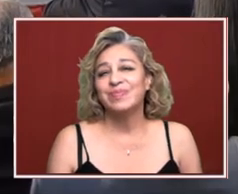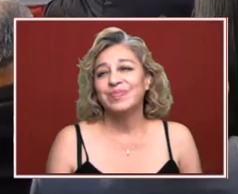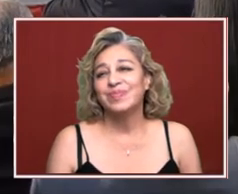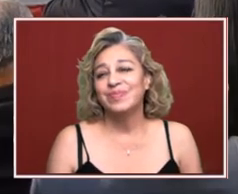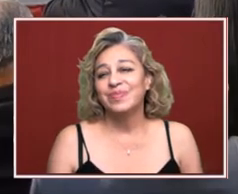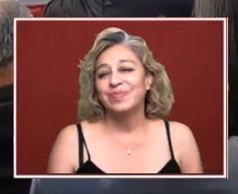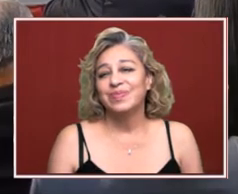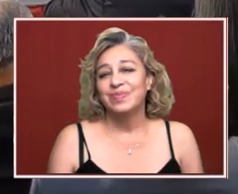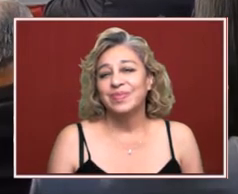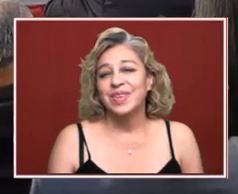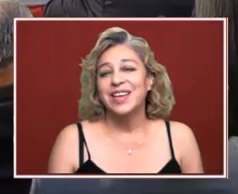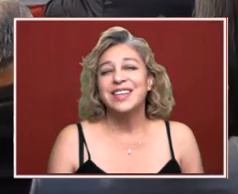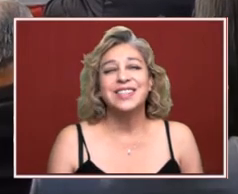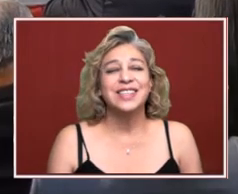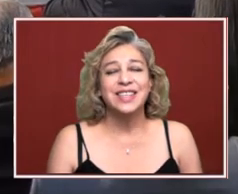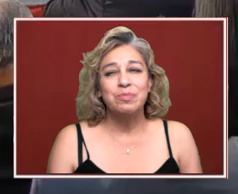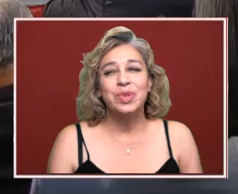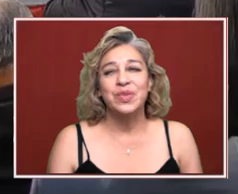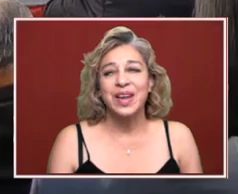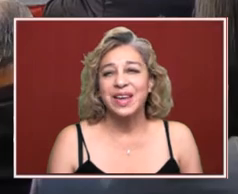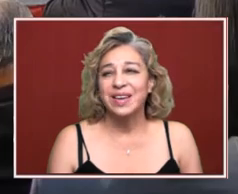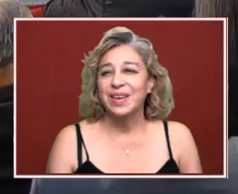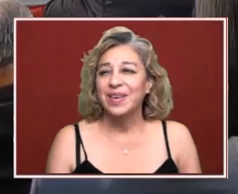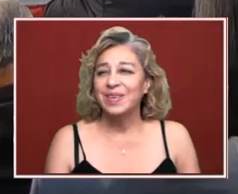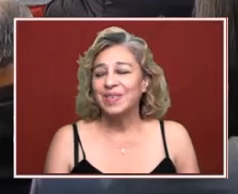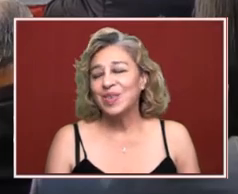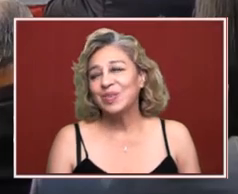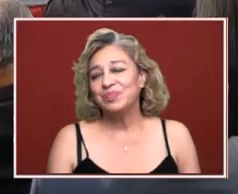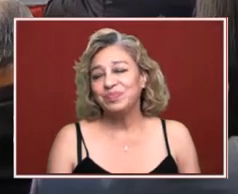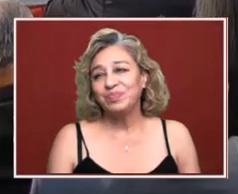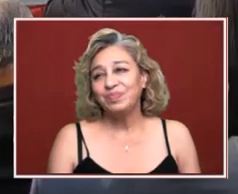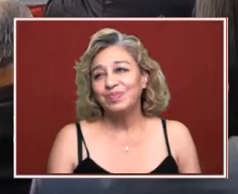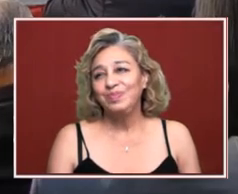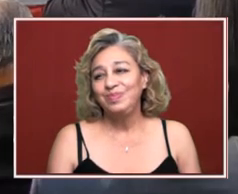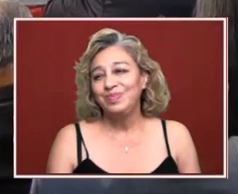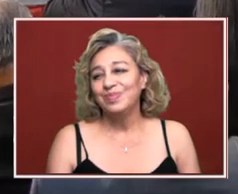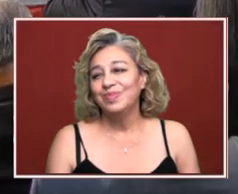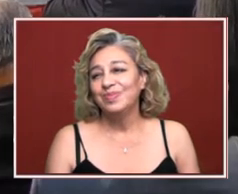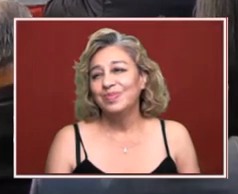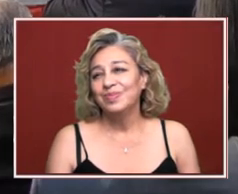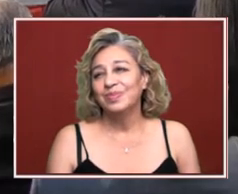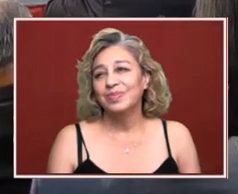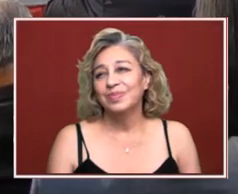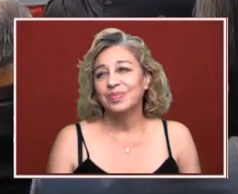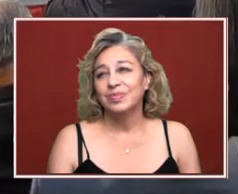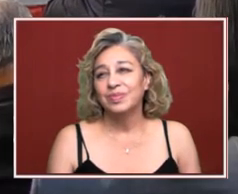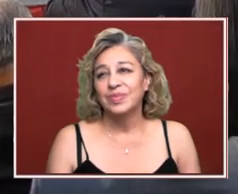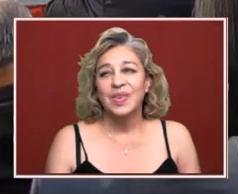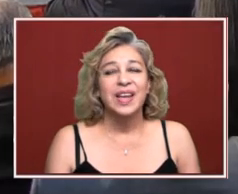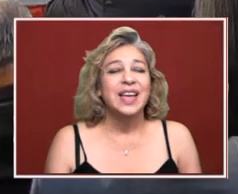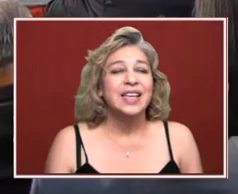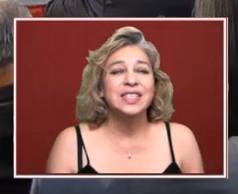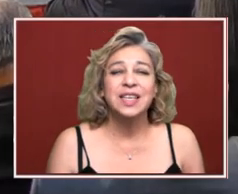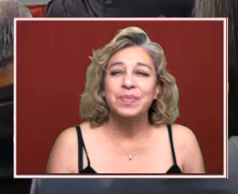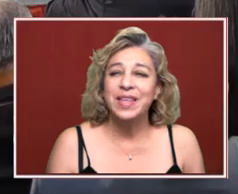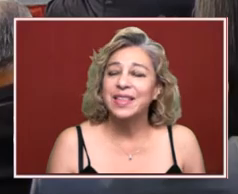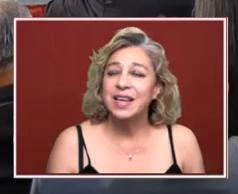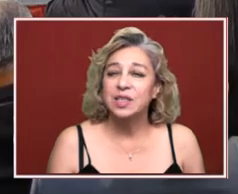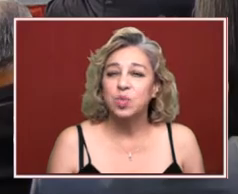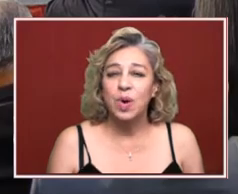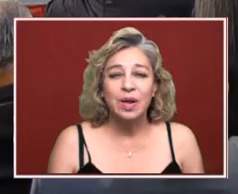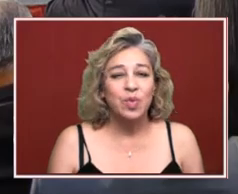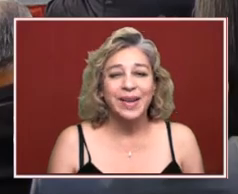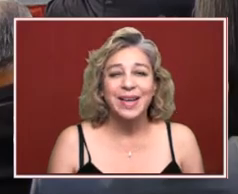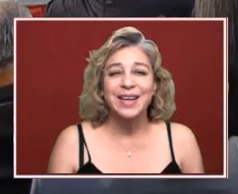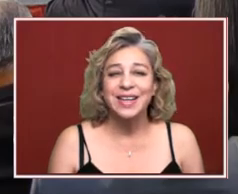Es ejemplar. Is exemplary. Es algo reconocido. Is something that